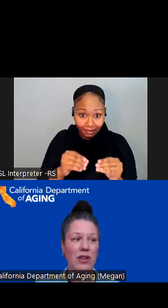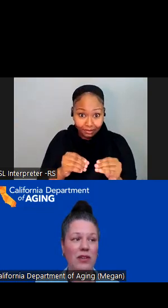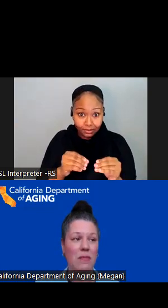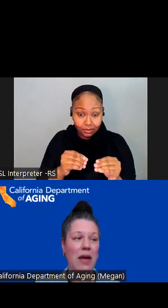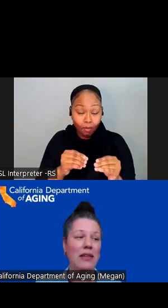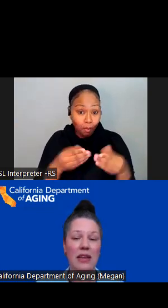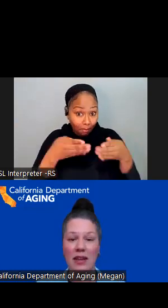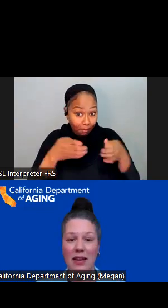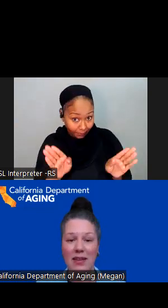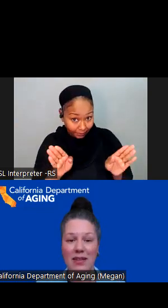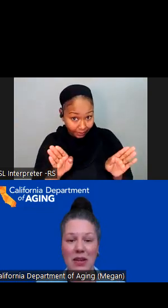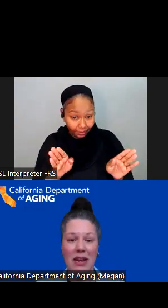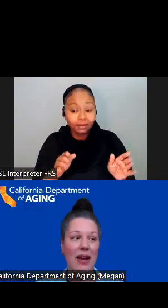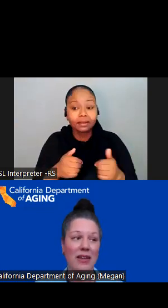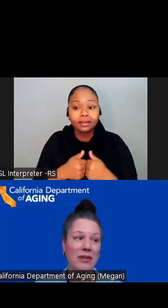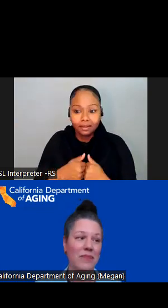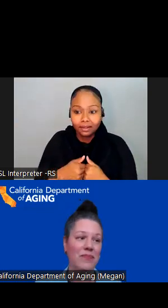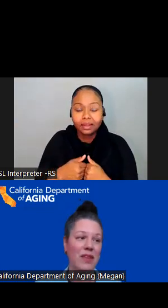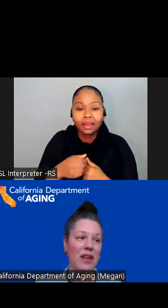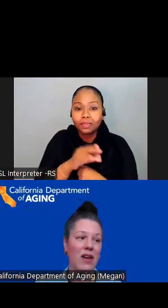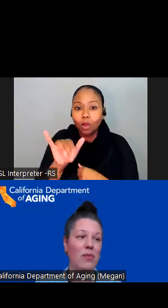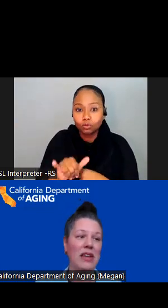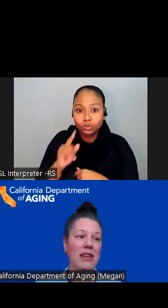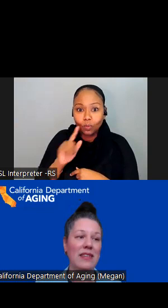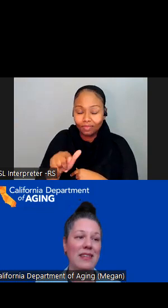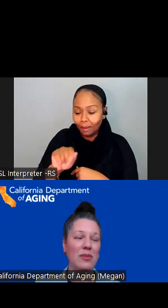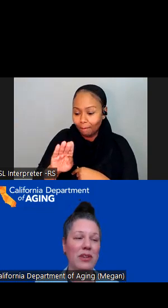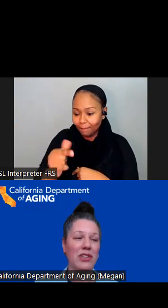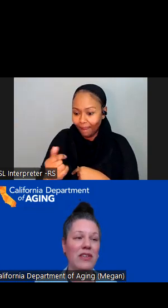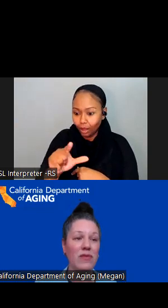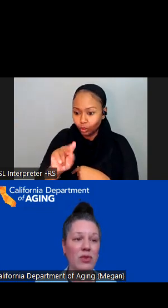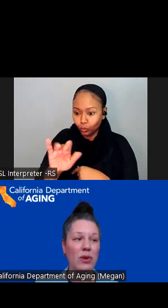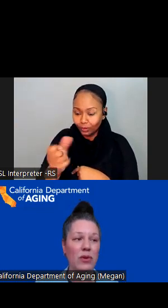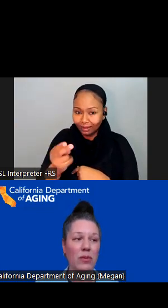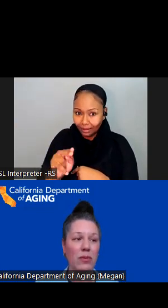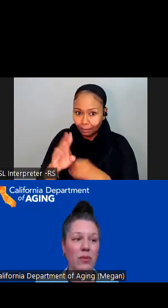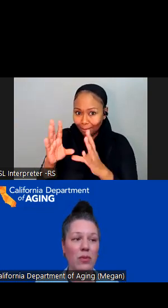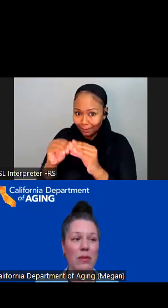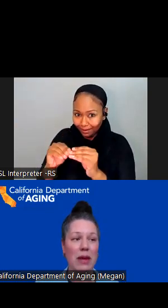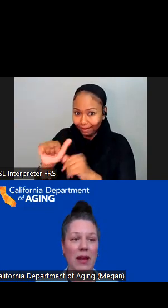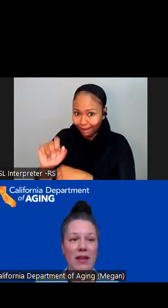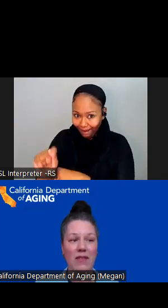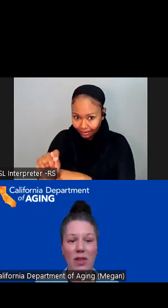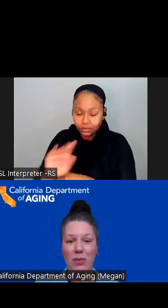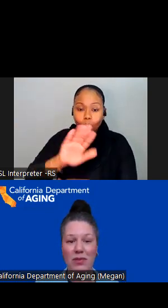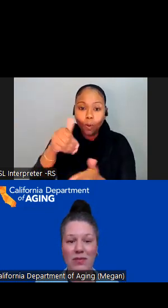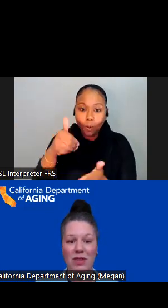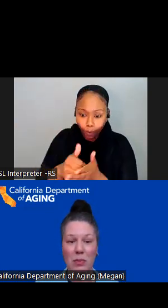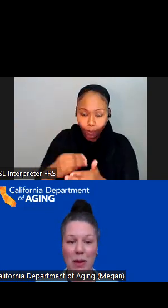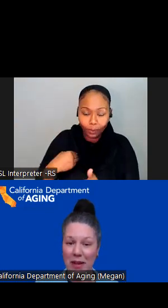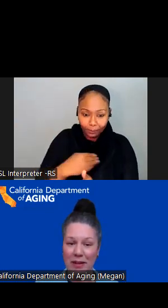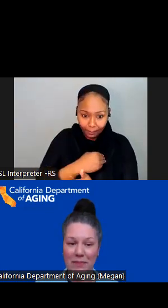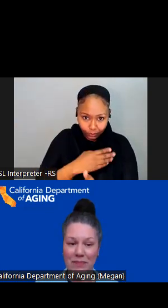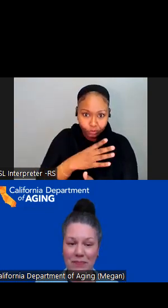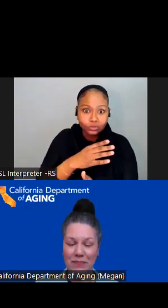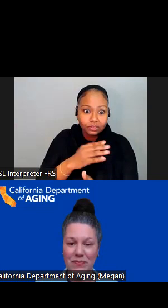are subject to the Bagley-Keene Meeting Act. All meetings and deliberations of this workgroup will be made available to